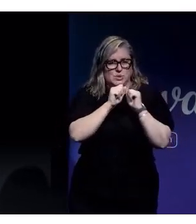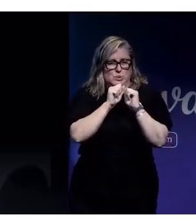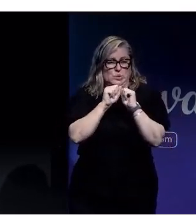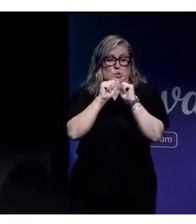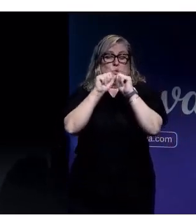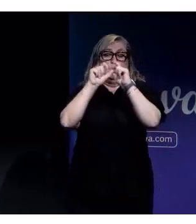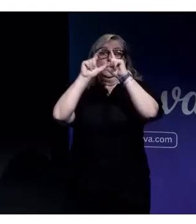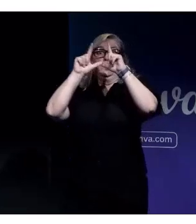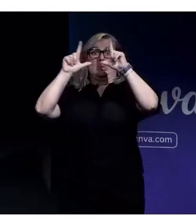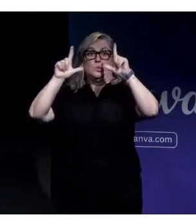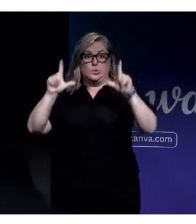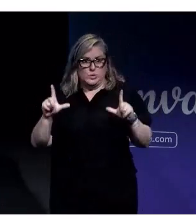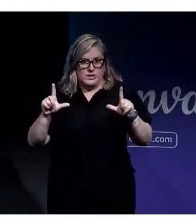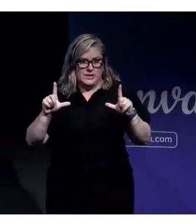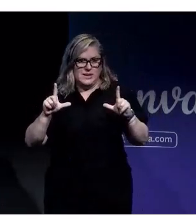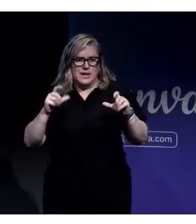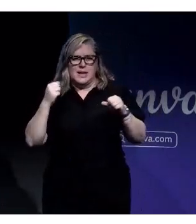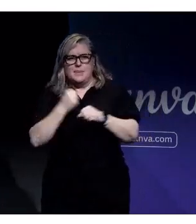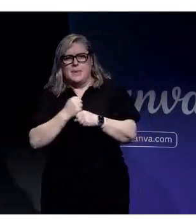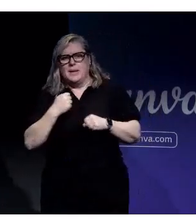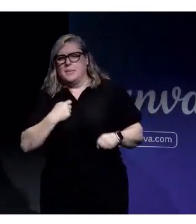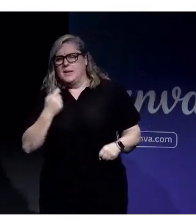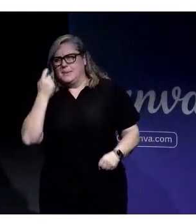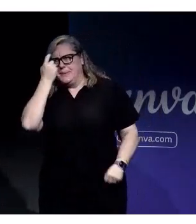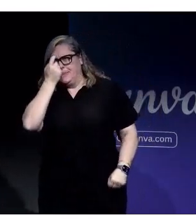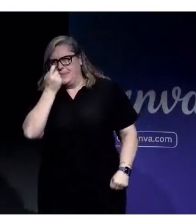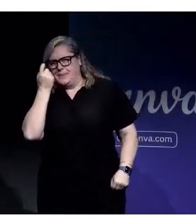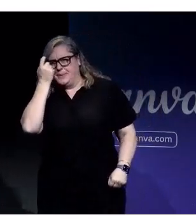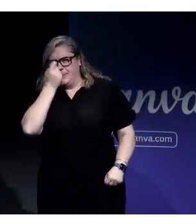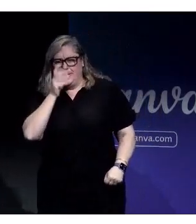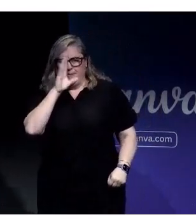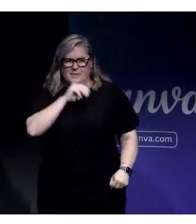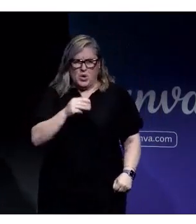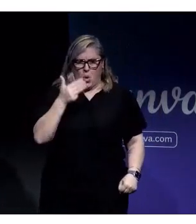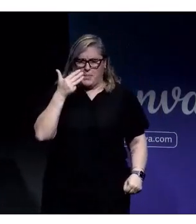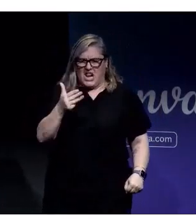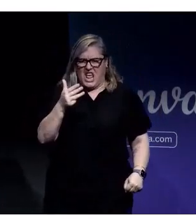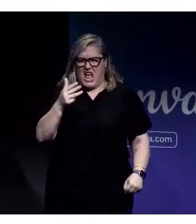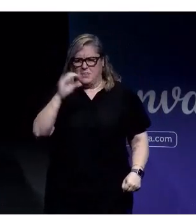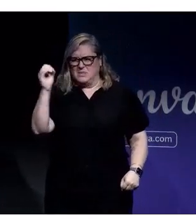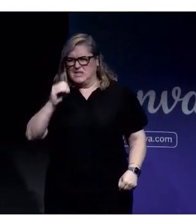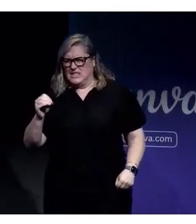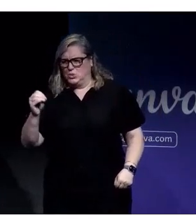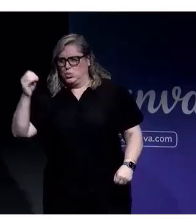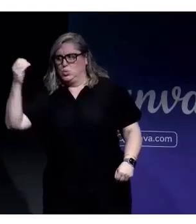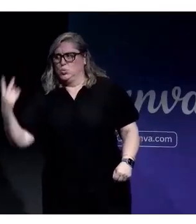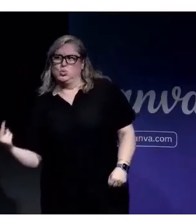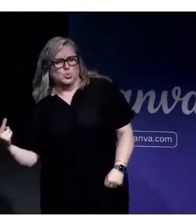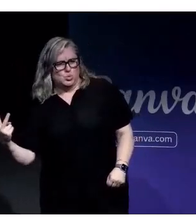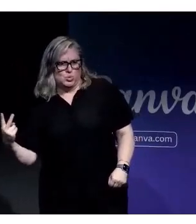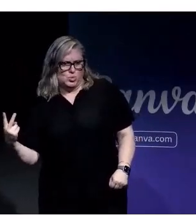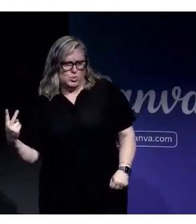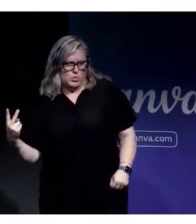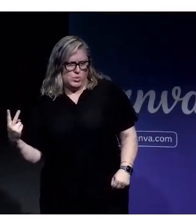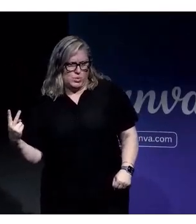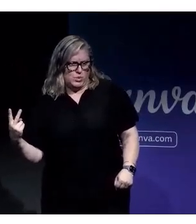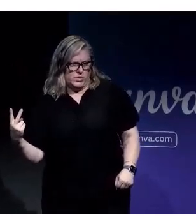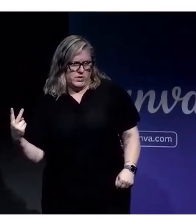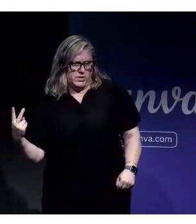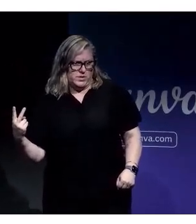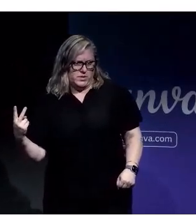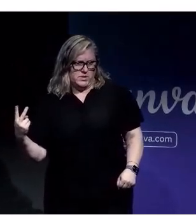any further. So it makes me wonder, because it goes from 9% to 2 on the next size